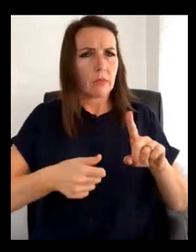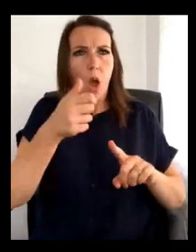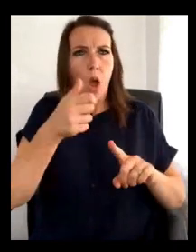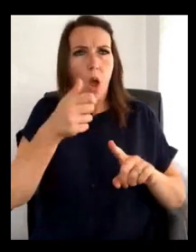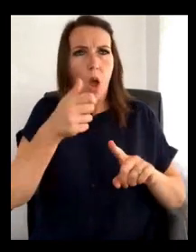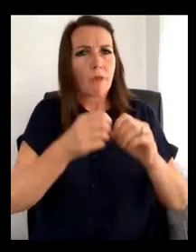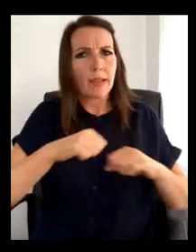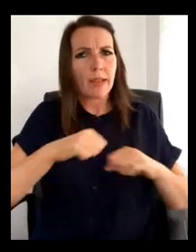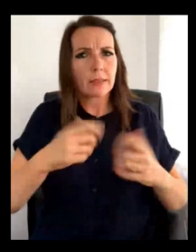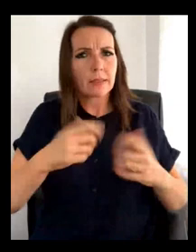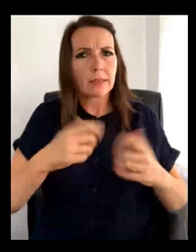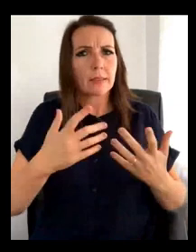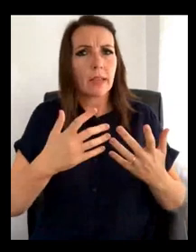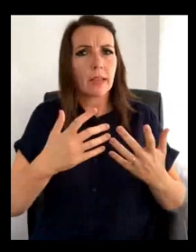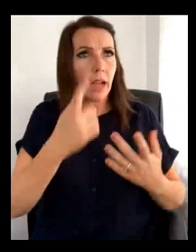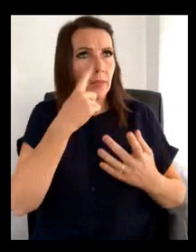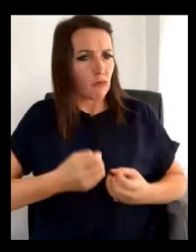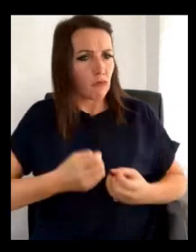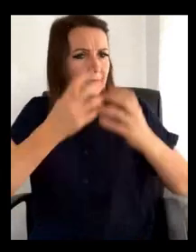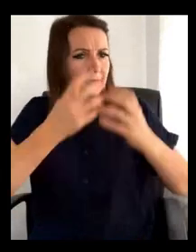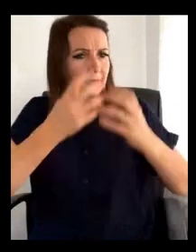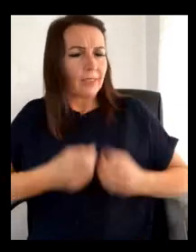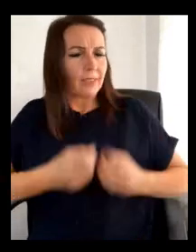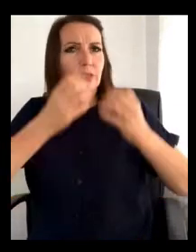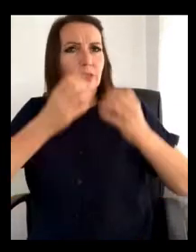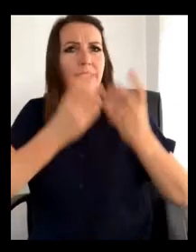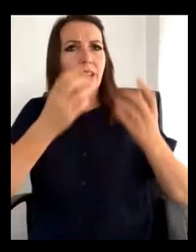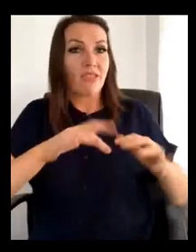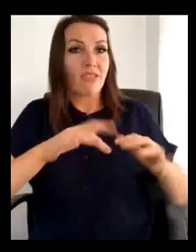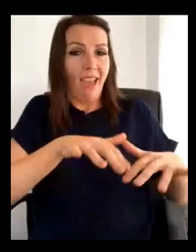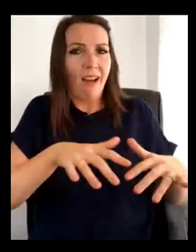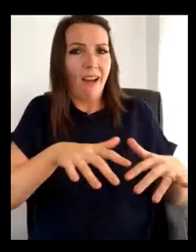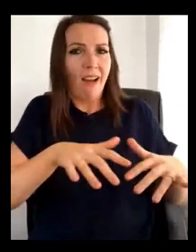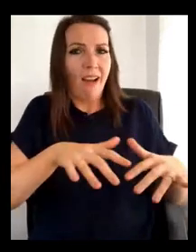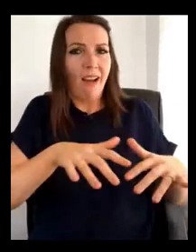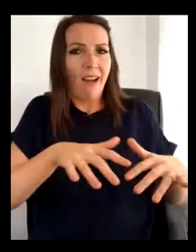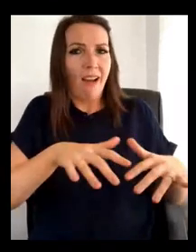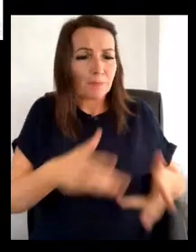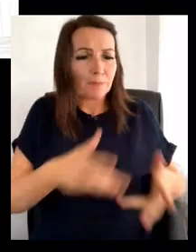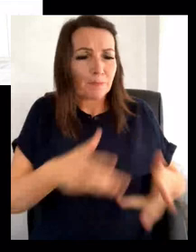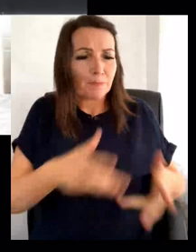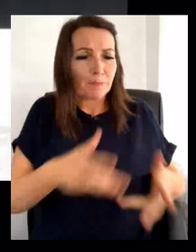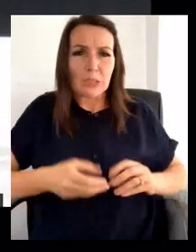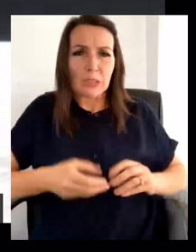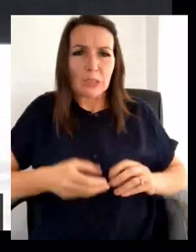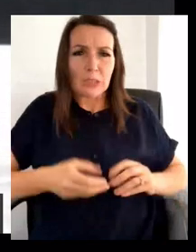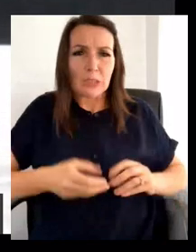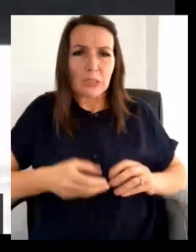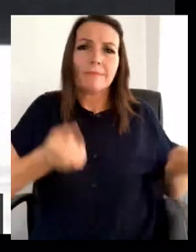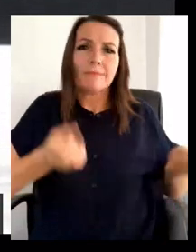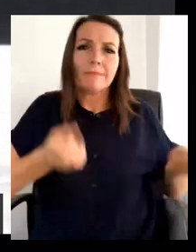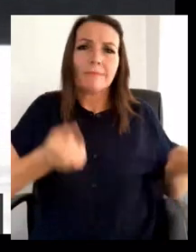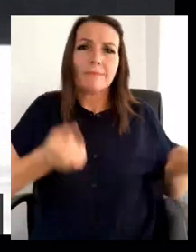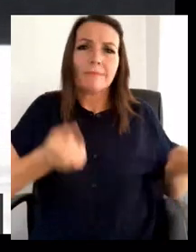conducive to creativity, and how can we be, I don't know, encouraging and keeping the curiosity. And I